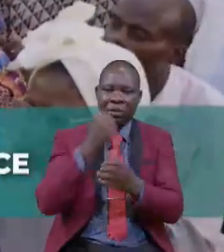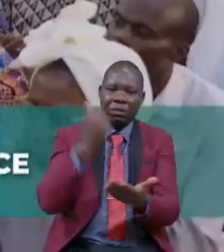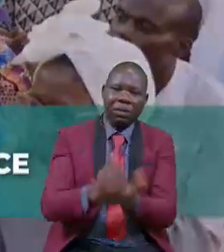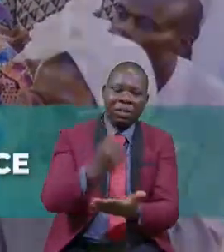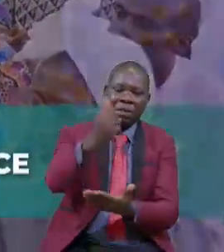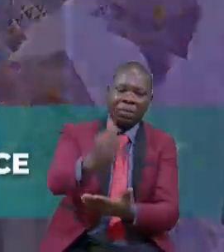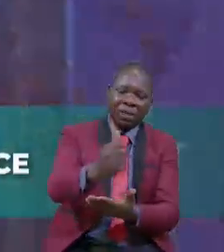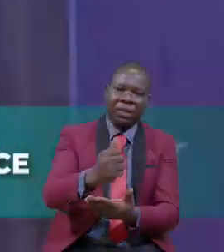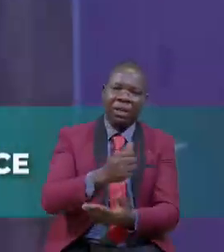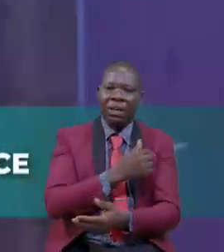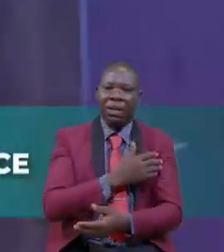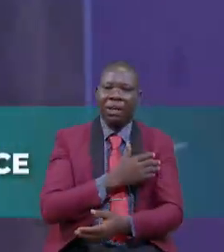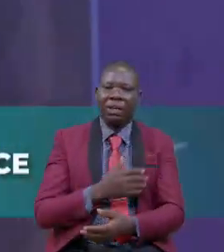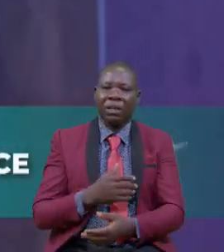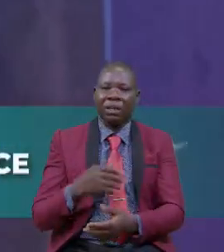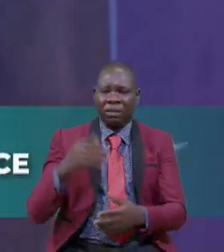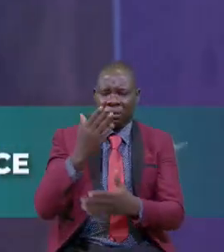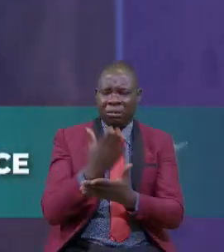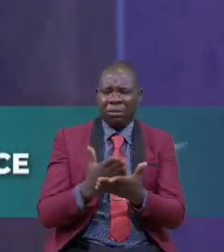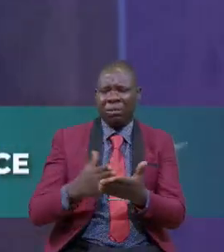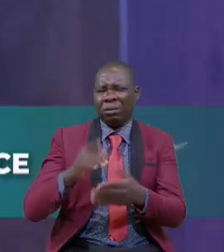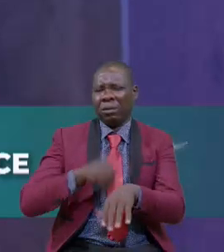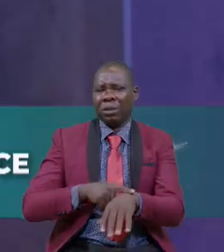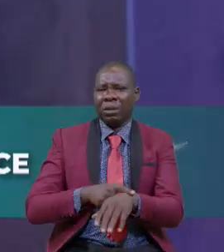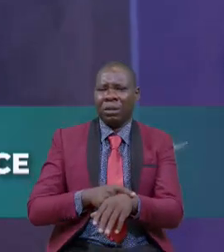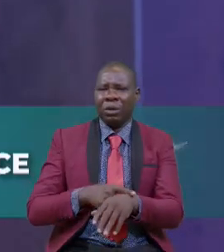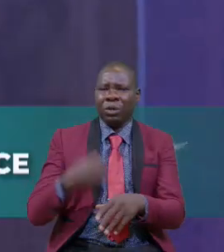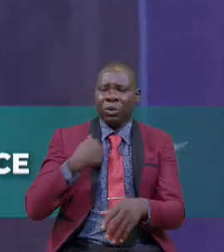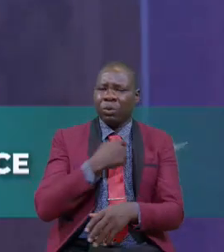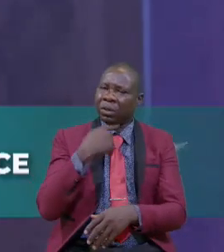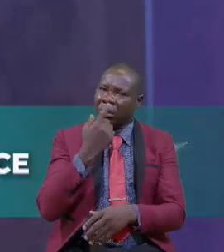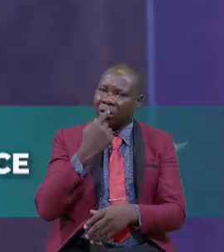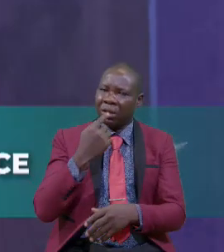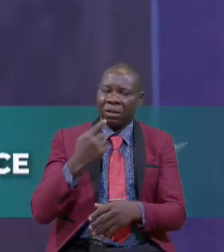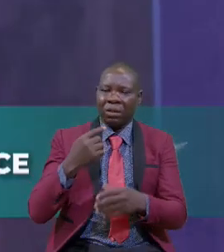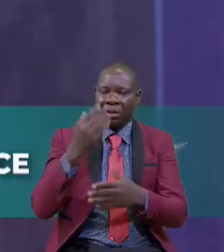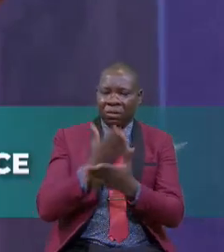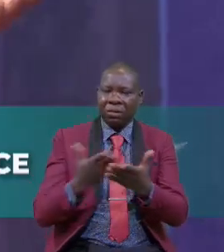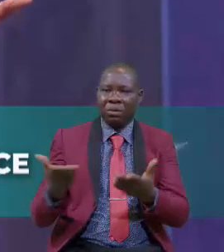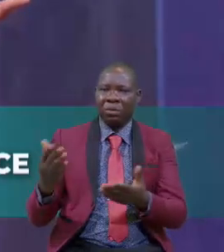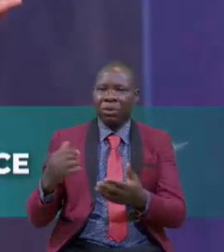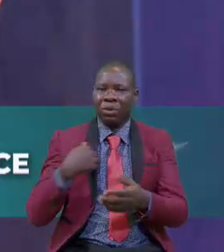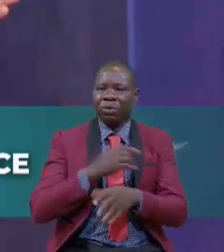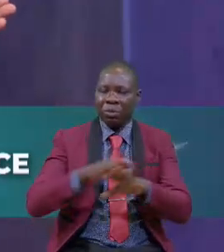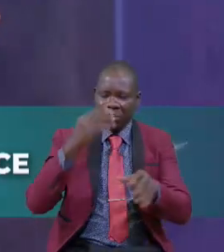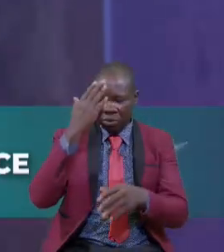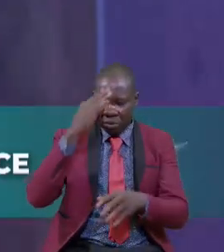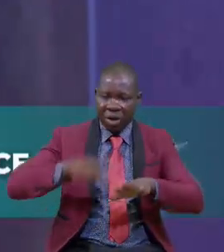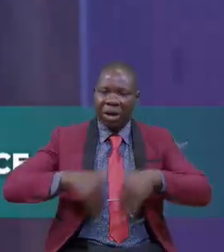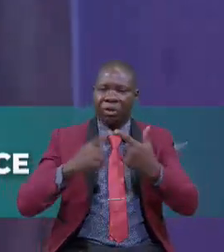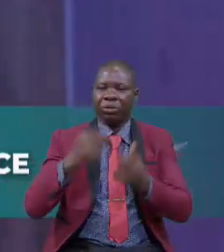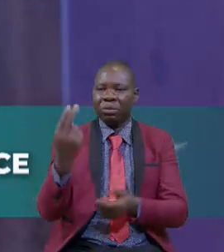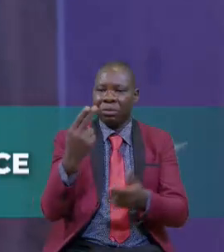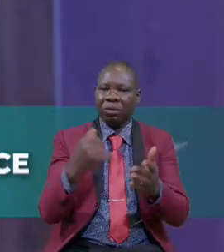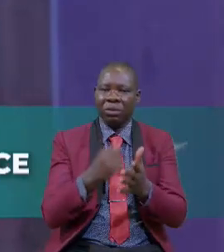you know, sometimes we receive something, we don't know how to make use of it. Somebody bought a